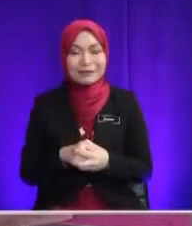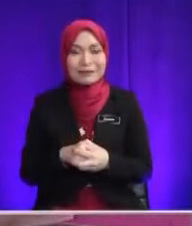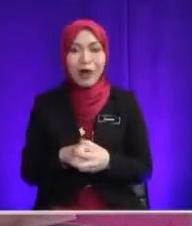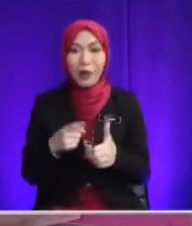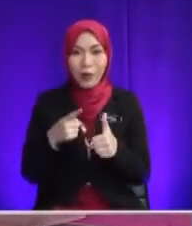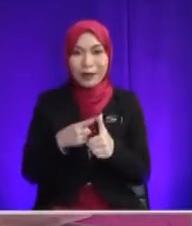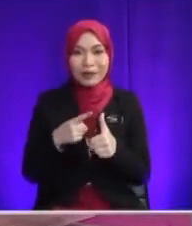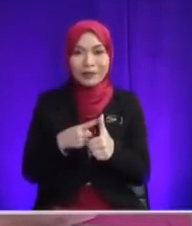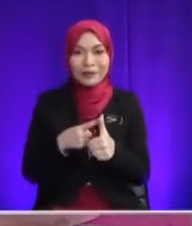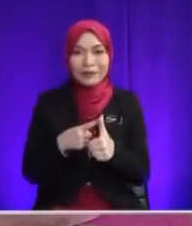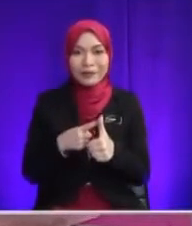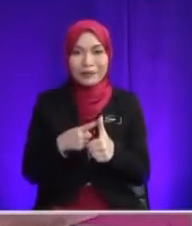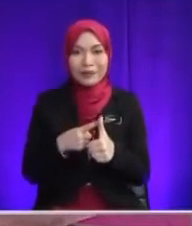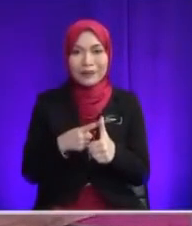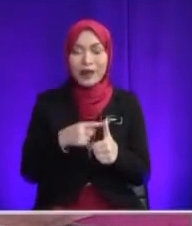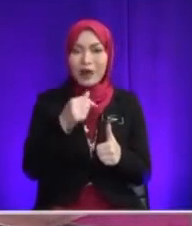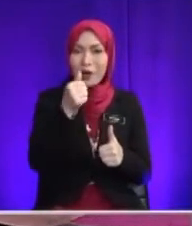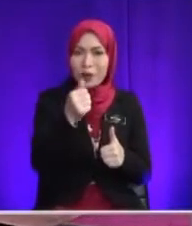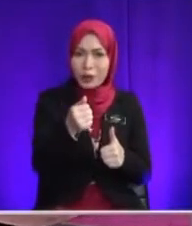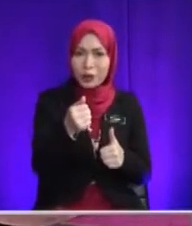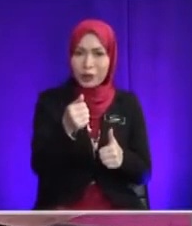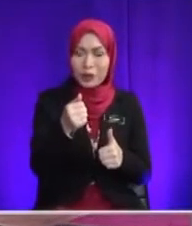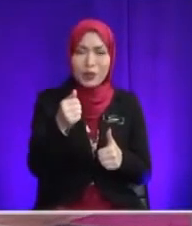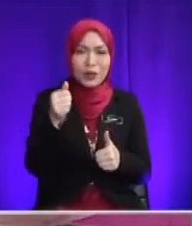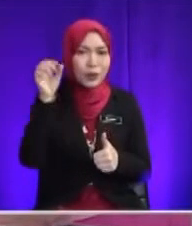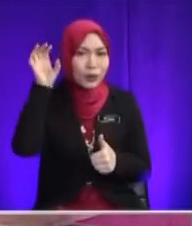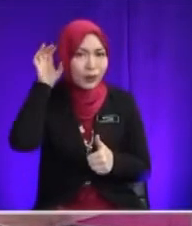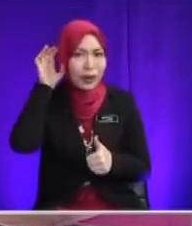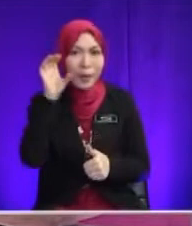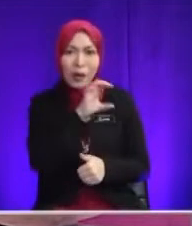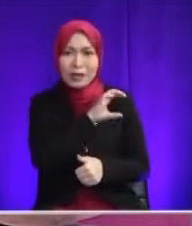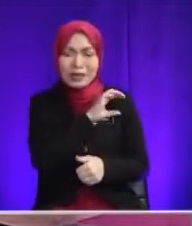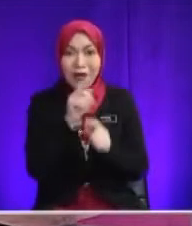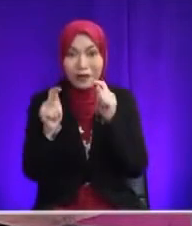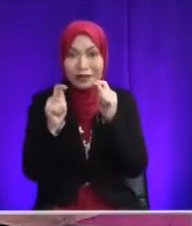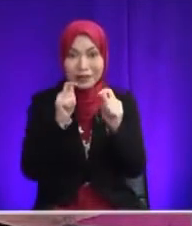One. You hear a police officer talking.